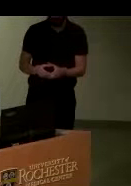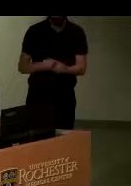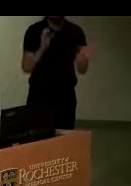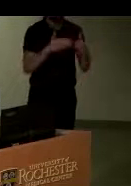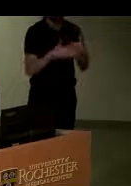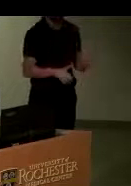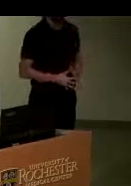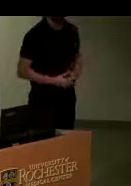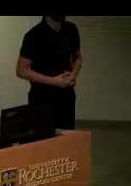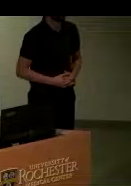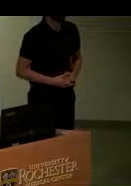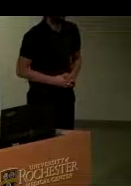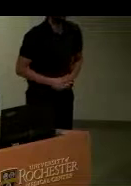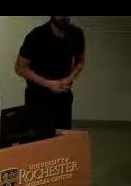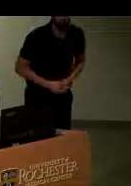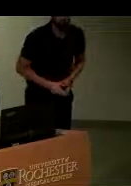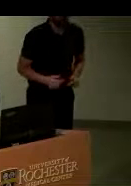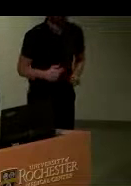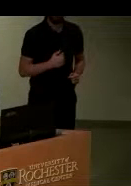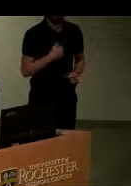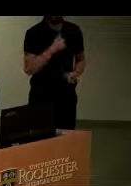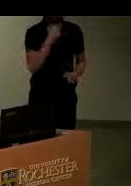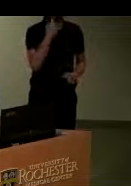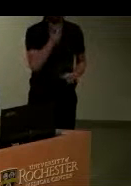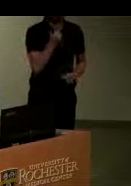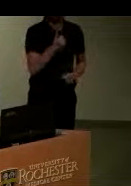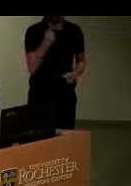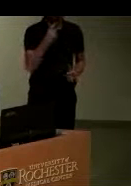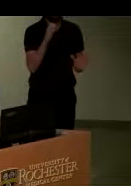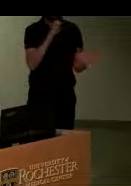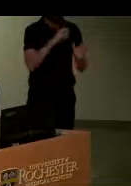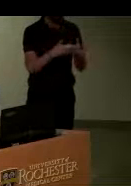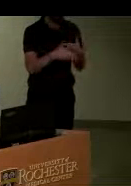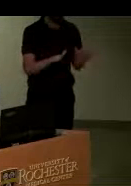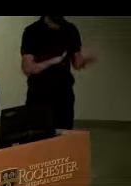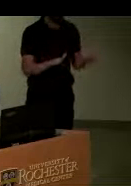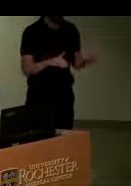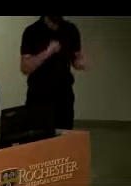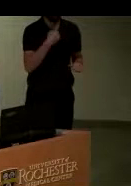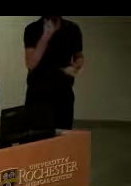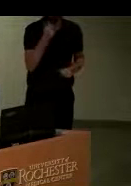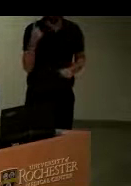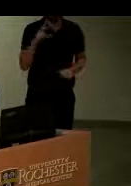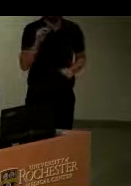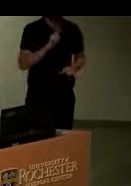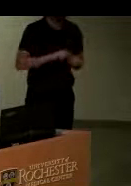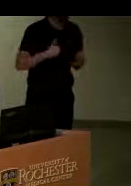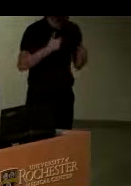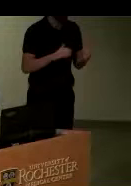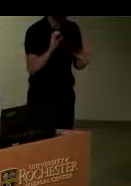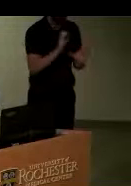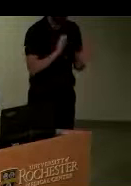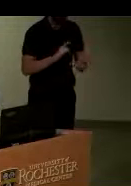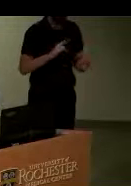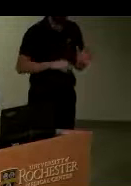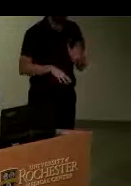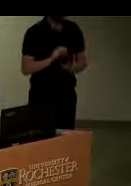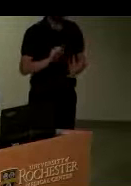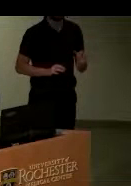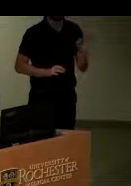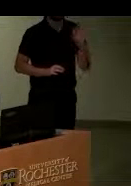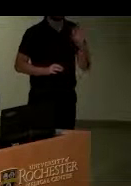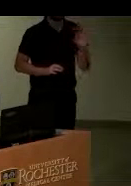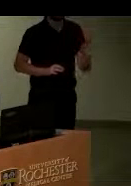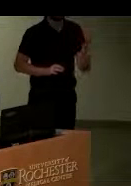So I'm thinking, I'm not telling anybody I'm searching this person's room, but if that's what he wants me to do, we come back with 9